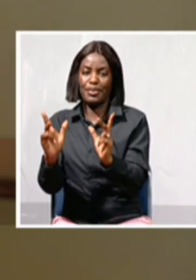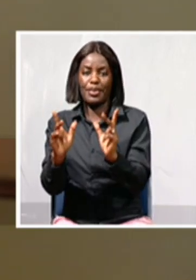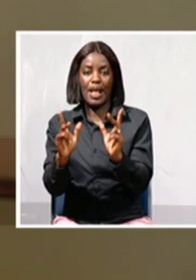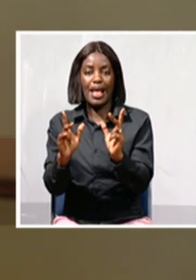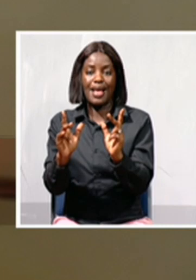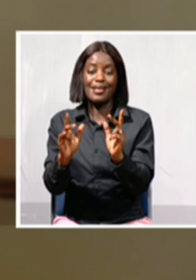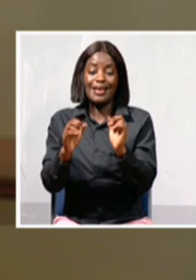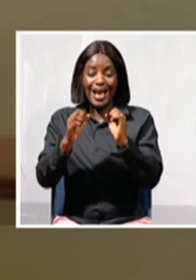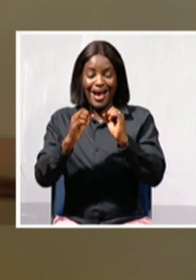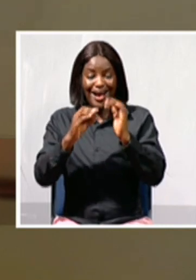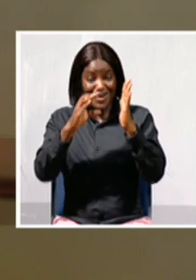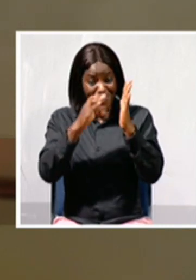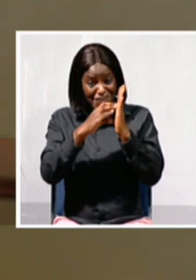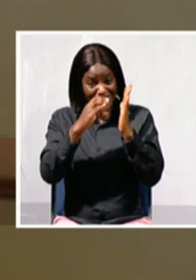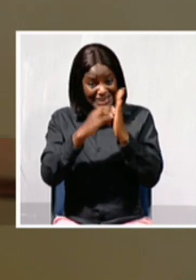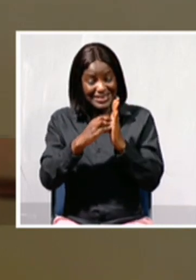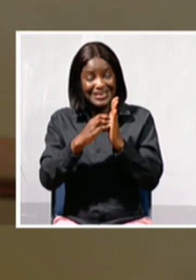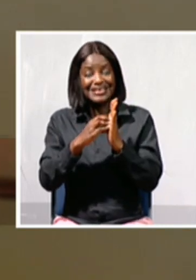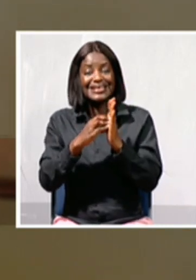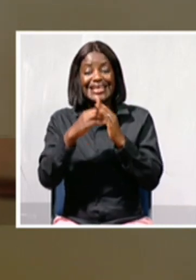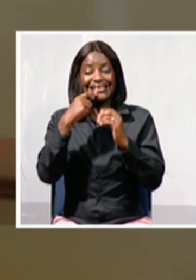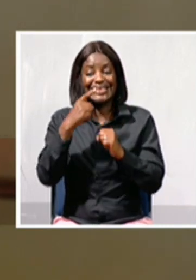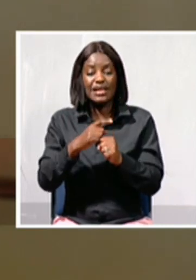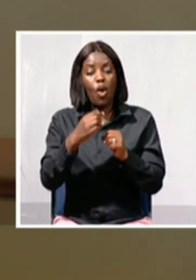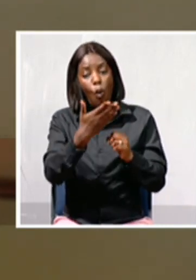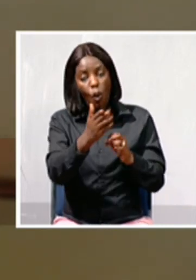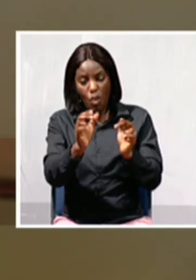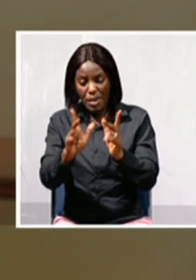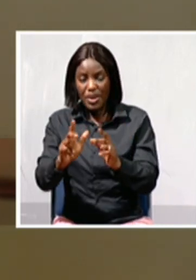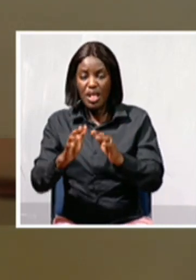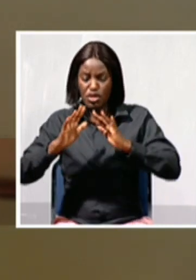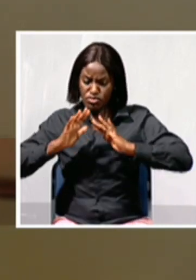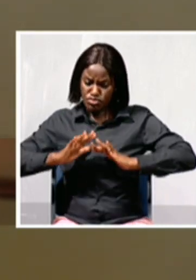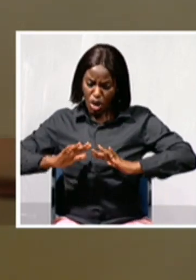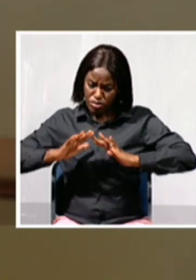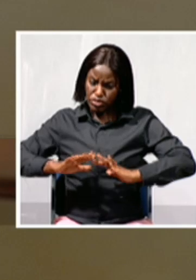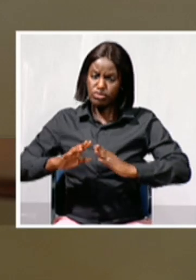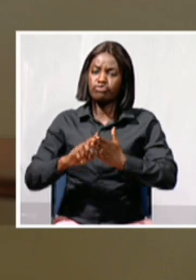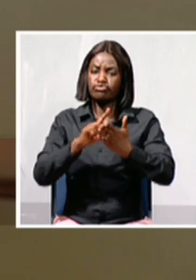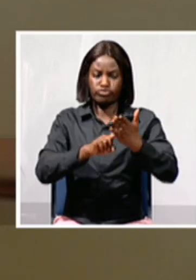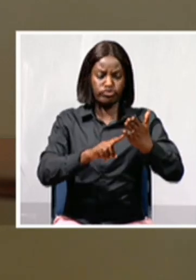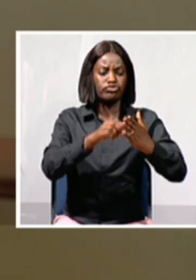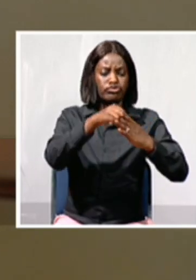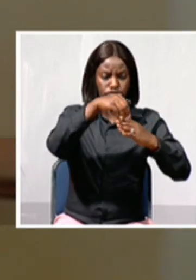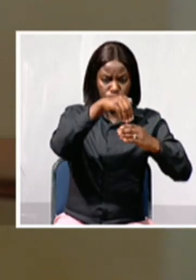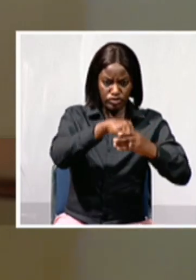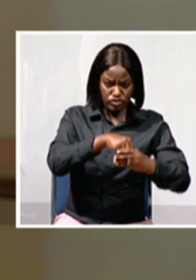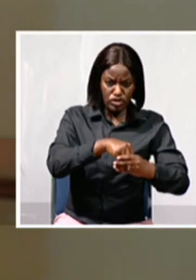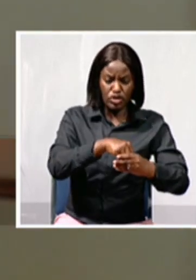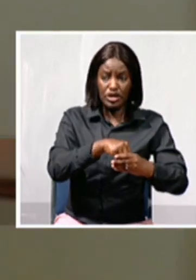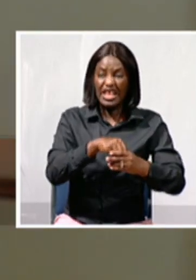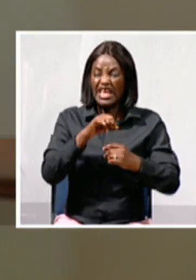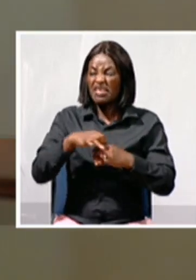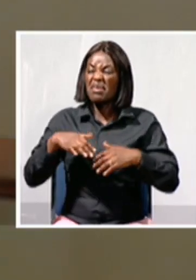peacefully participate in political activities, including formation of political parties. So if we are tired with